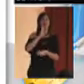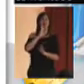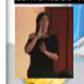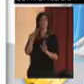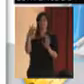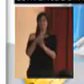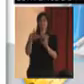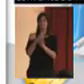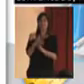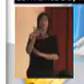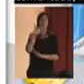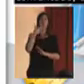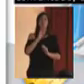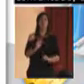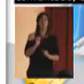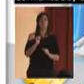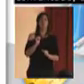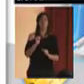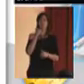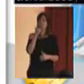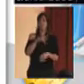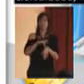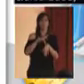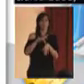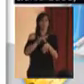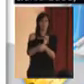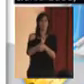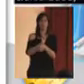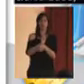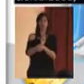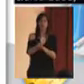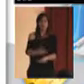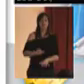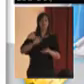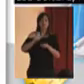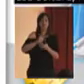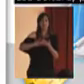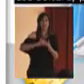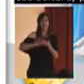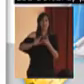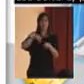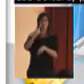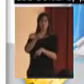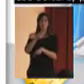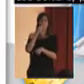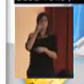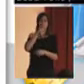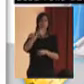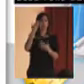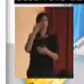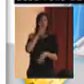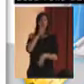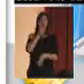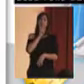As has been said before, Braille, if we don't start from a very early age, is very difficult in the future because we have